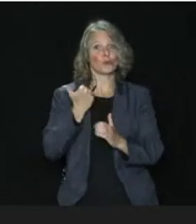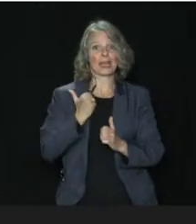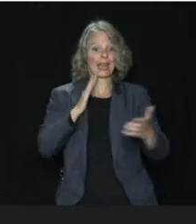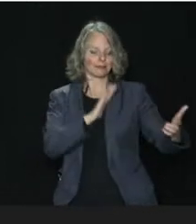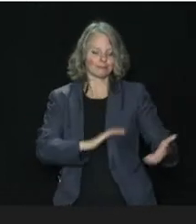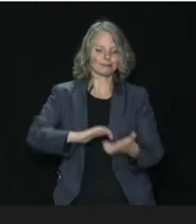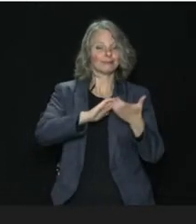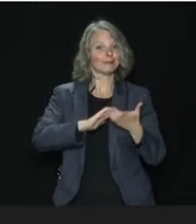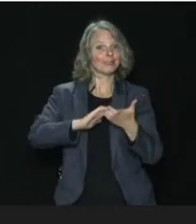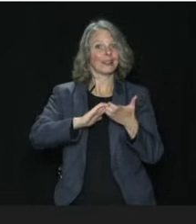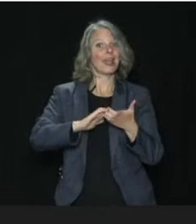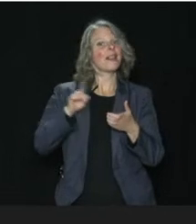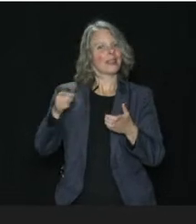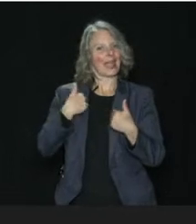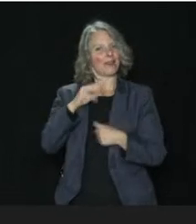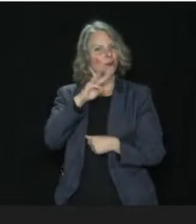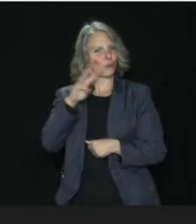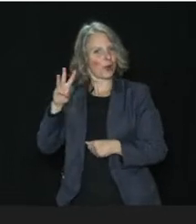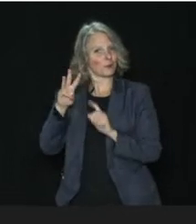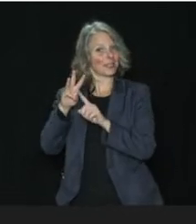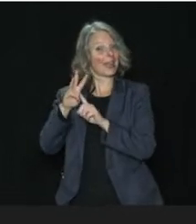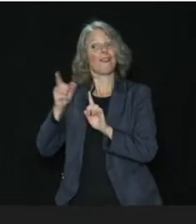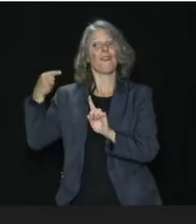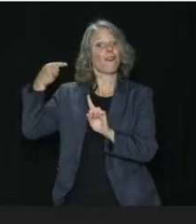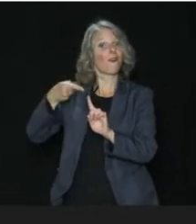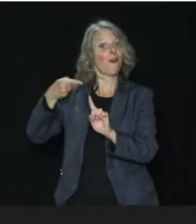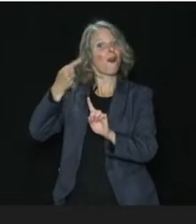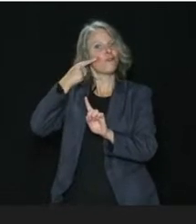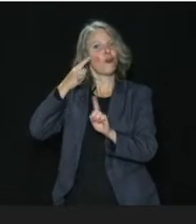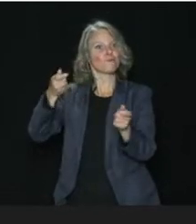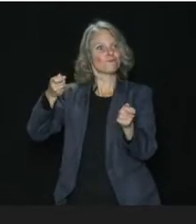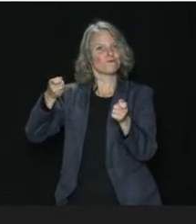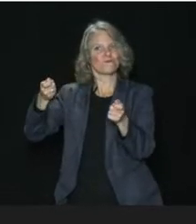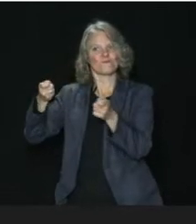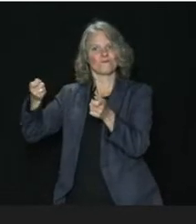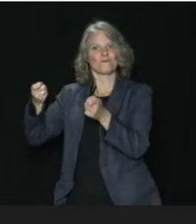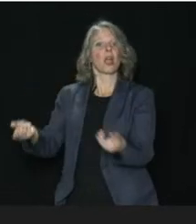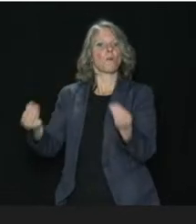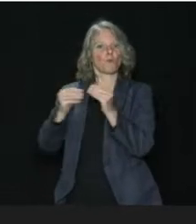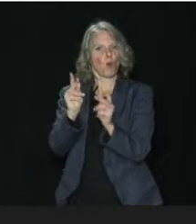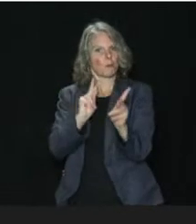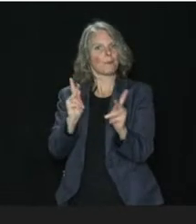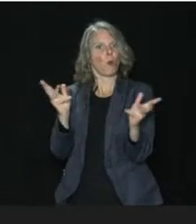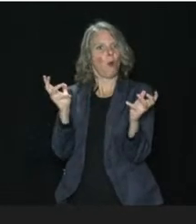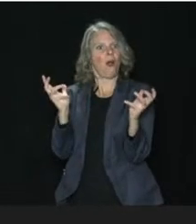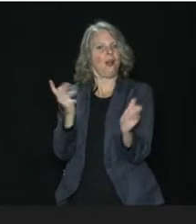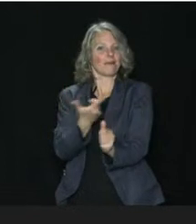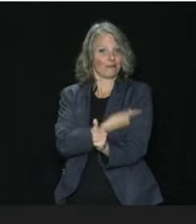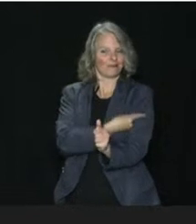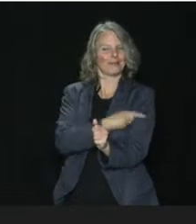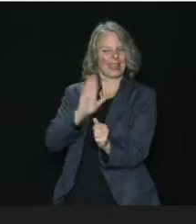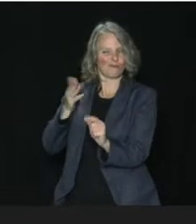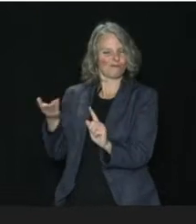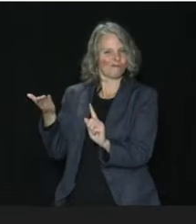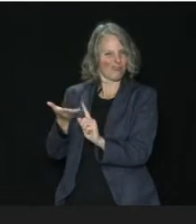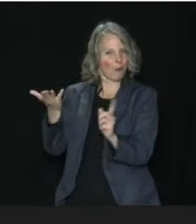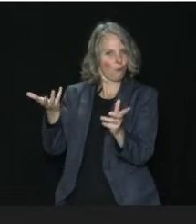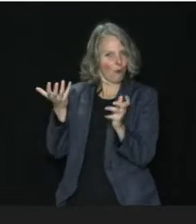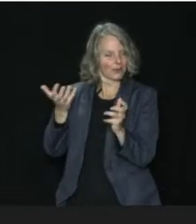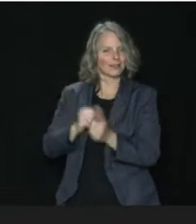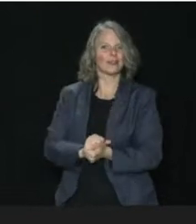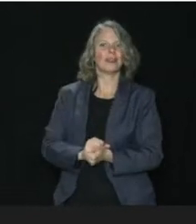dedicated website and hashtag aimed at getting more Canadians informed and motivated to get their shots. This